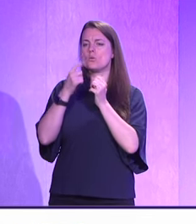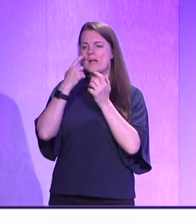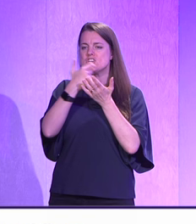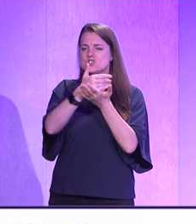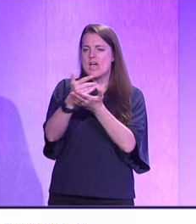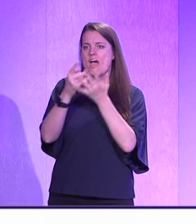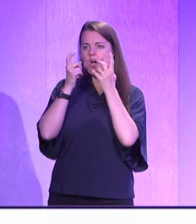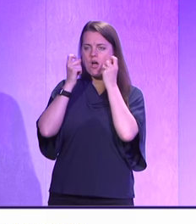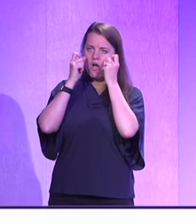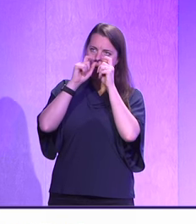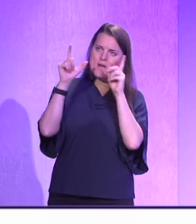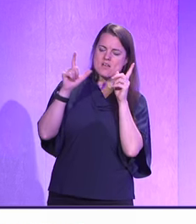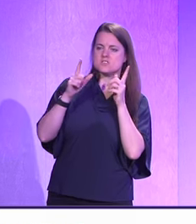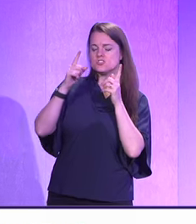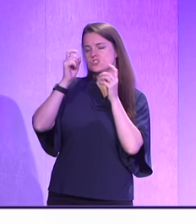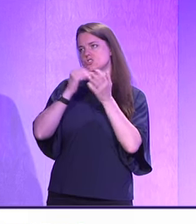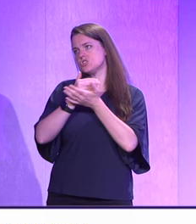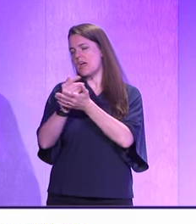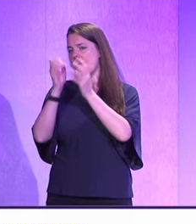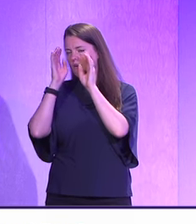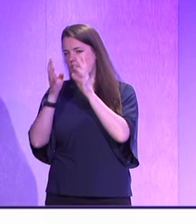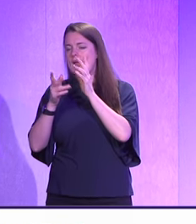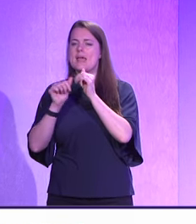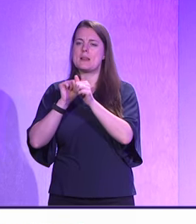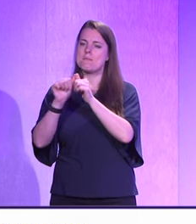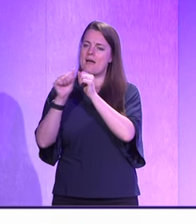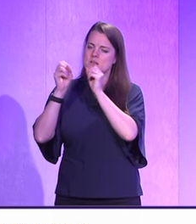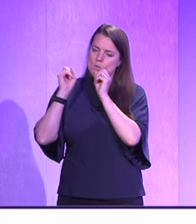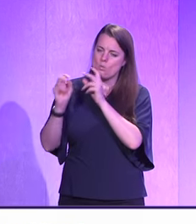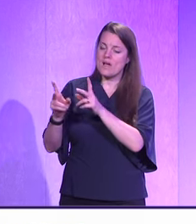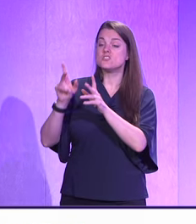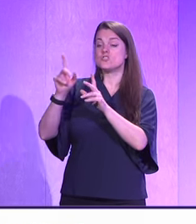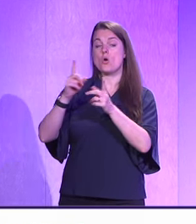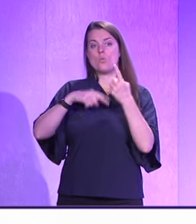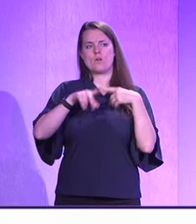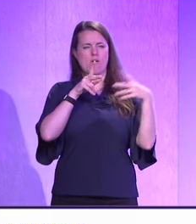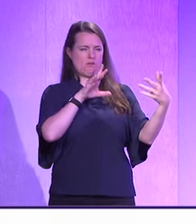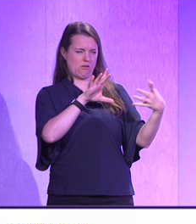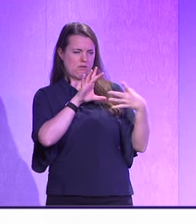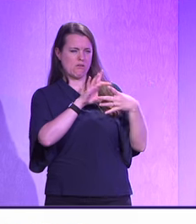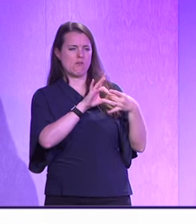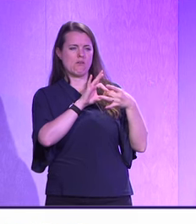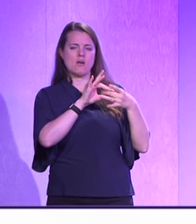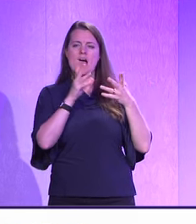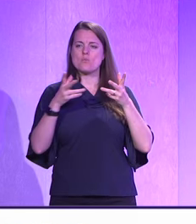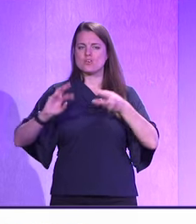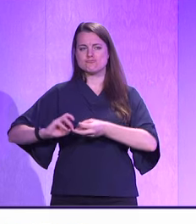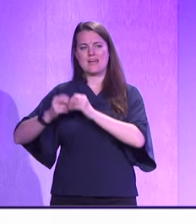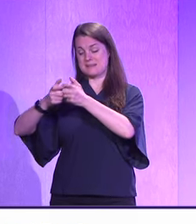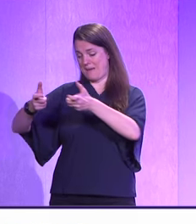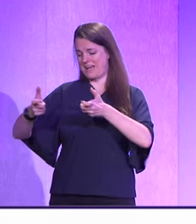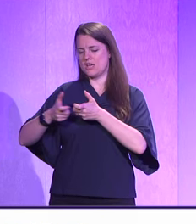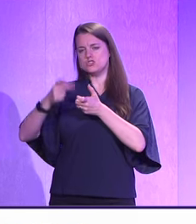that to activate what we're doing in a more coherent way. So we've pulled all this stuff together into like a package called Adapt